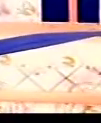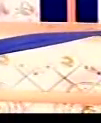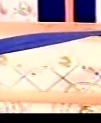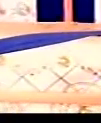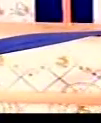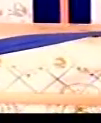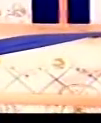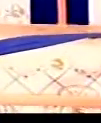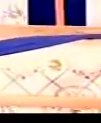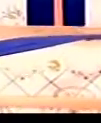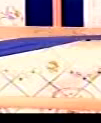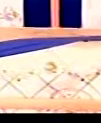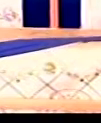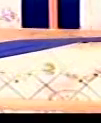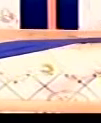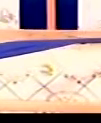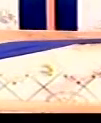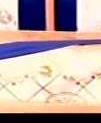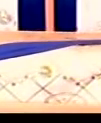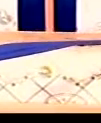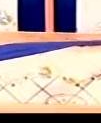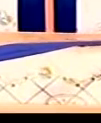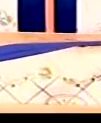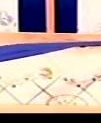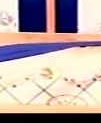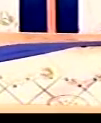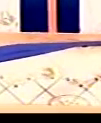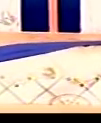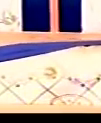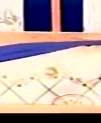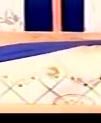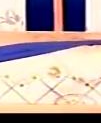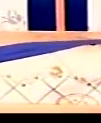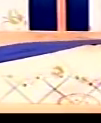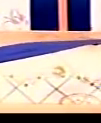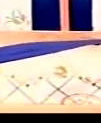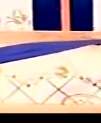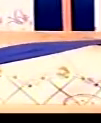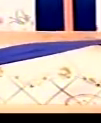fearful hearted, do not be